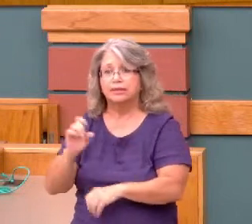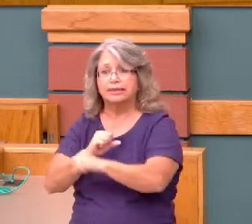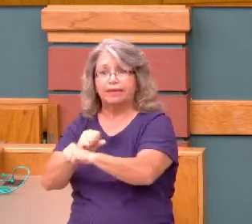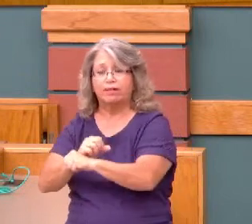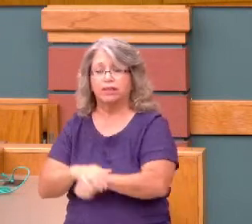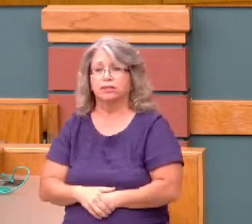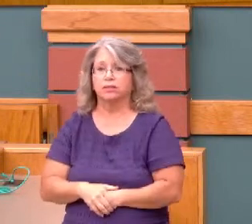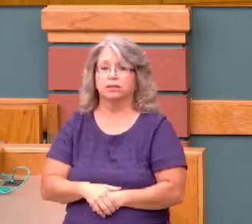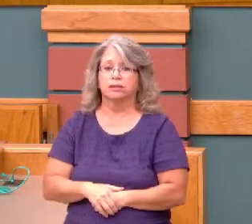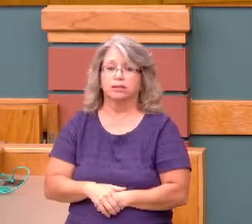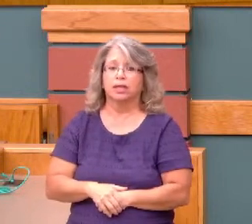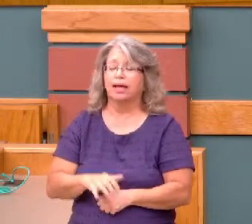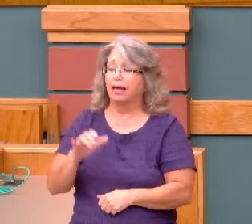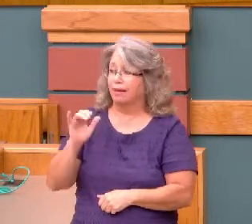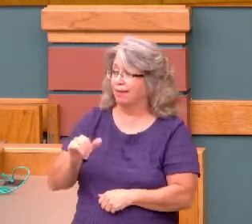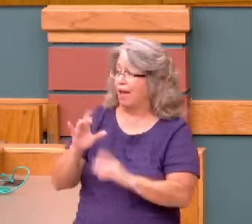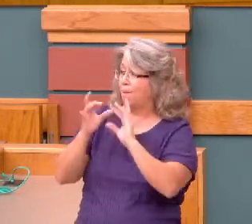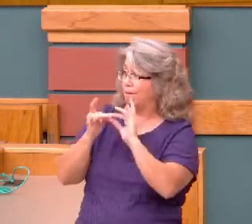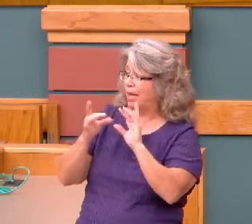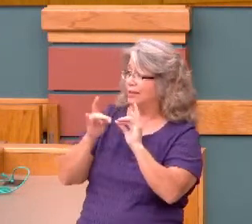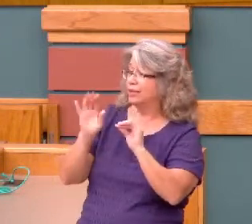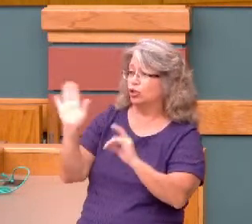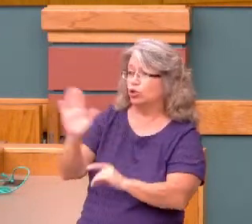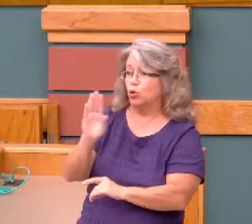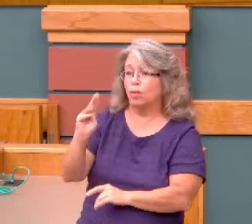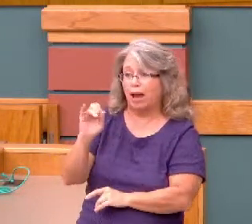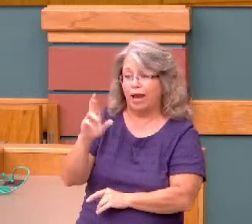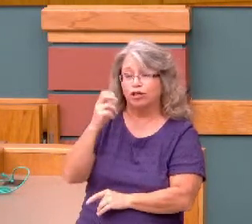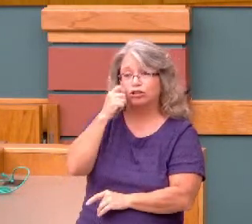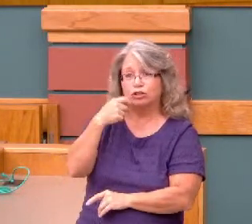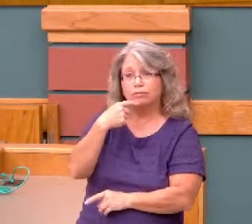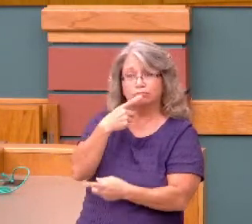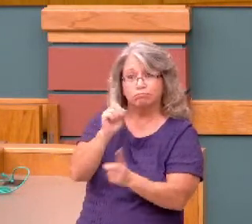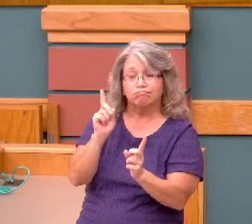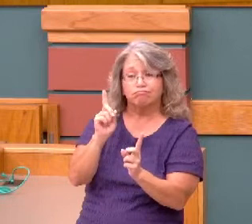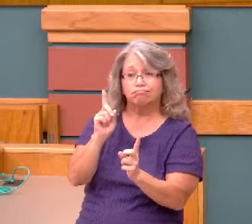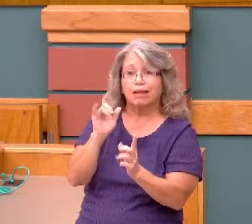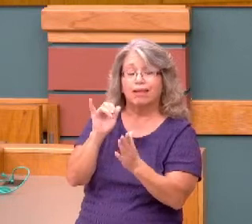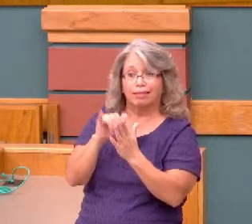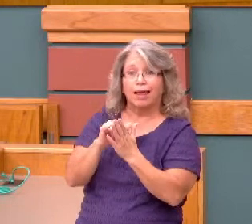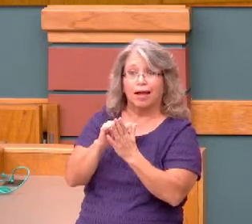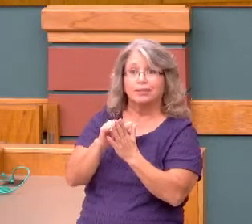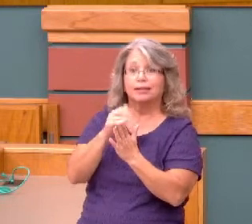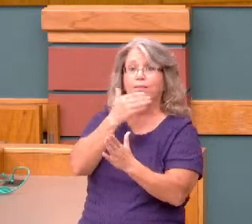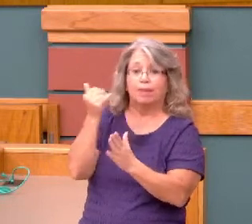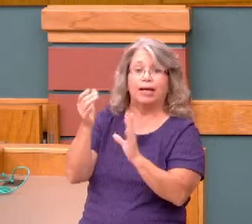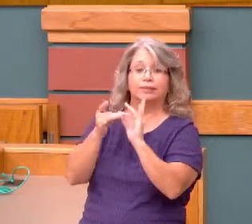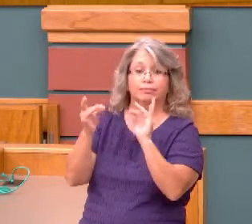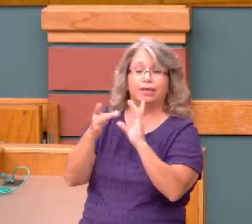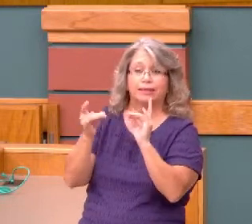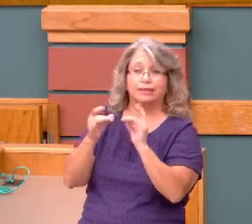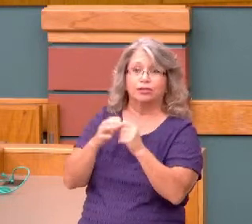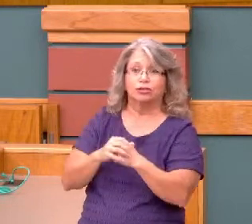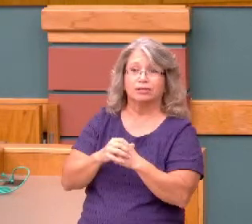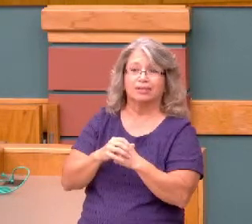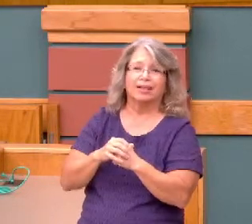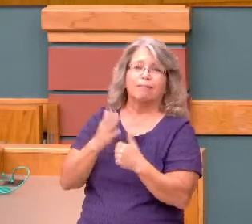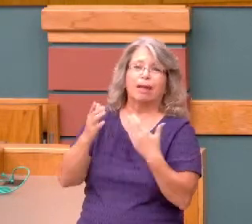just gave you is the right message. And that sounds sometimes like a defensive move, but it's really an offensive